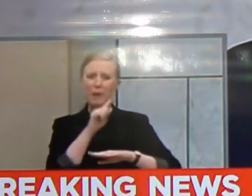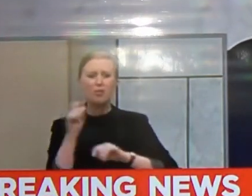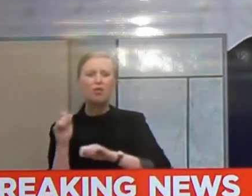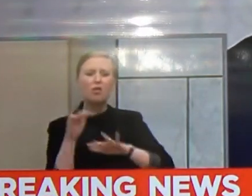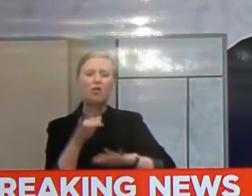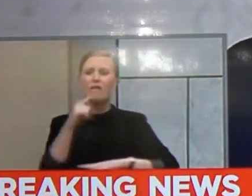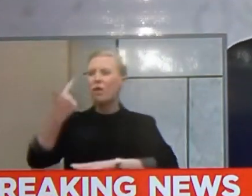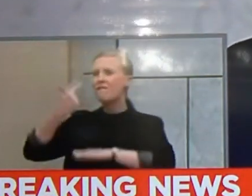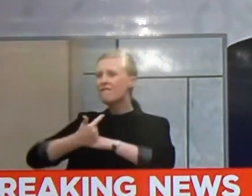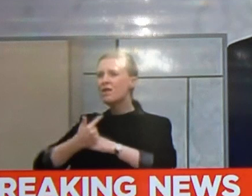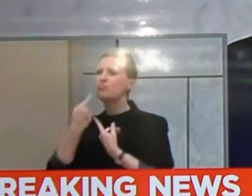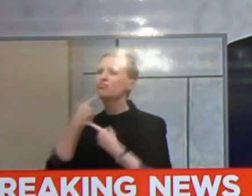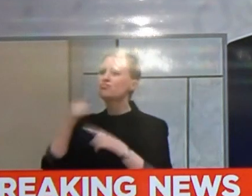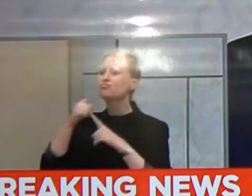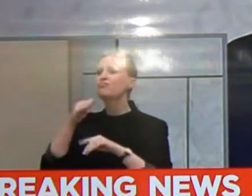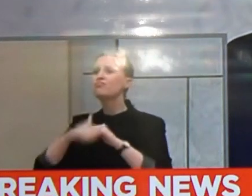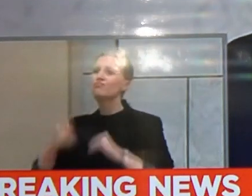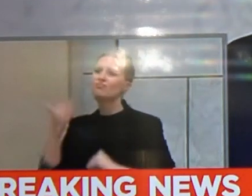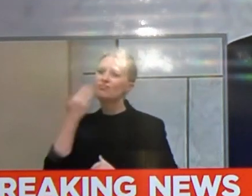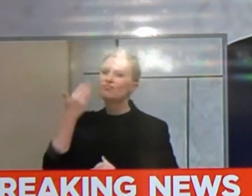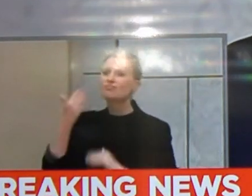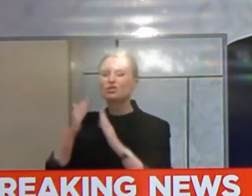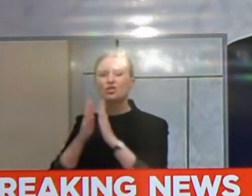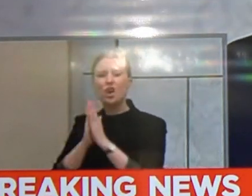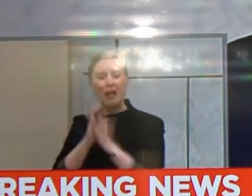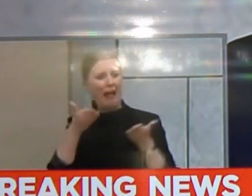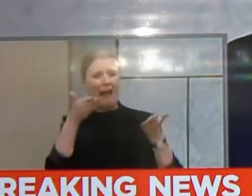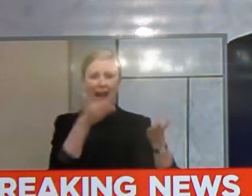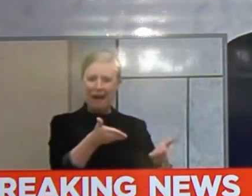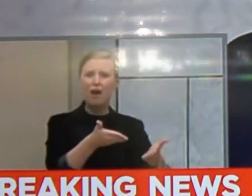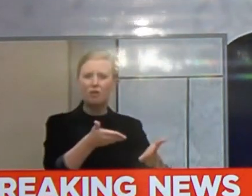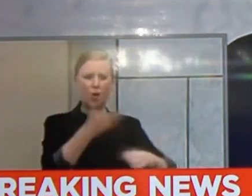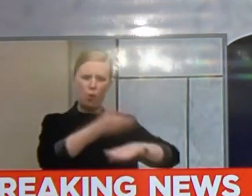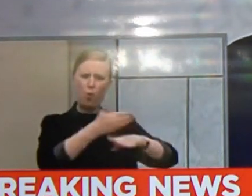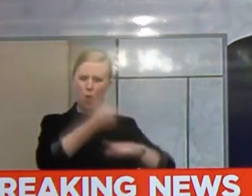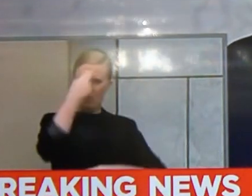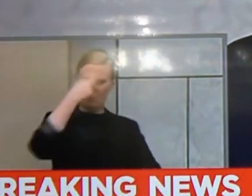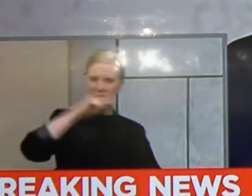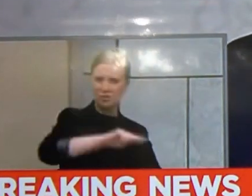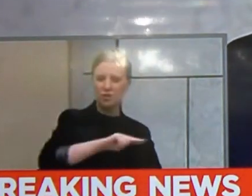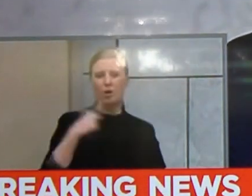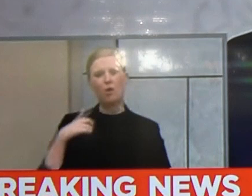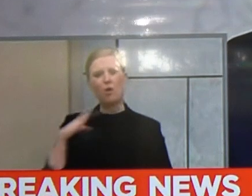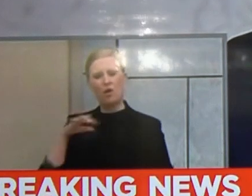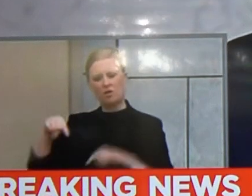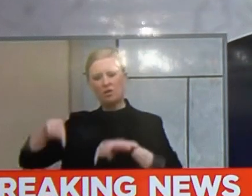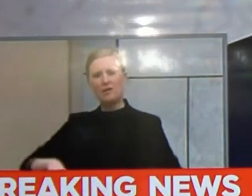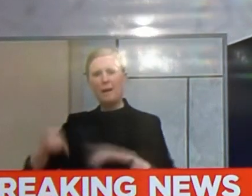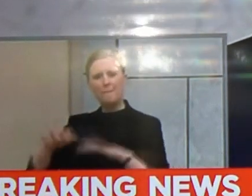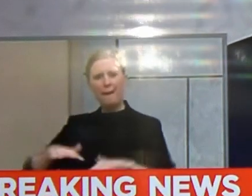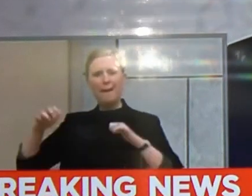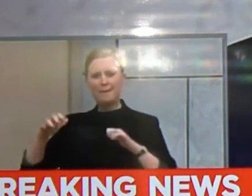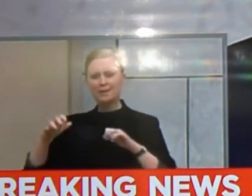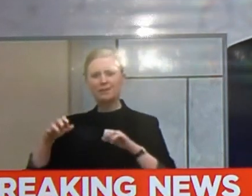parliamentarians observe the 4 square metre rule? And what do you say to calls for a joint committee to scrutinise the government's response on COVID-19? Well, Parliament